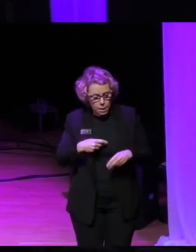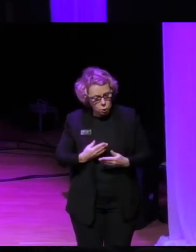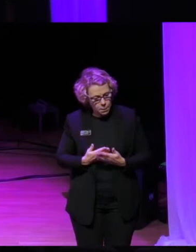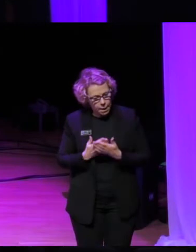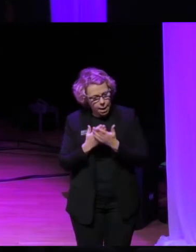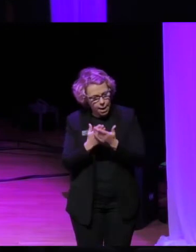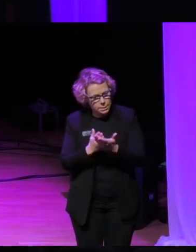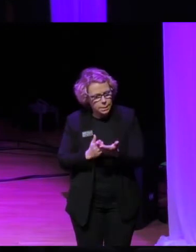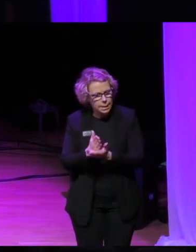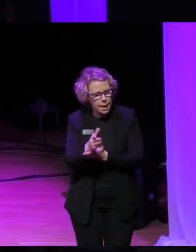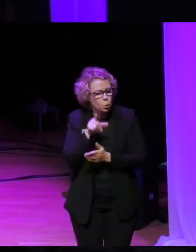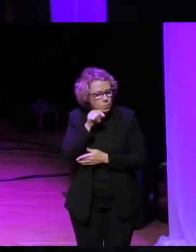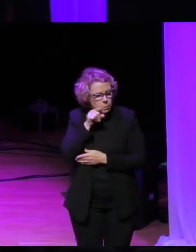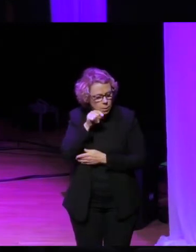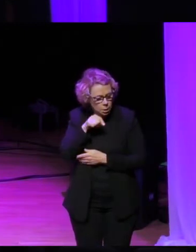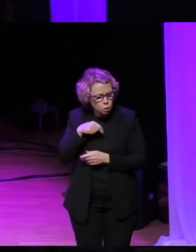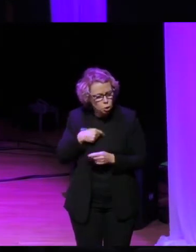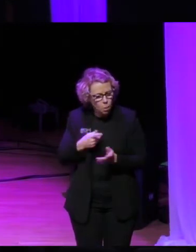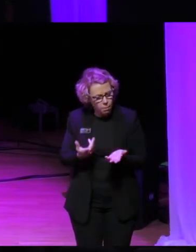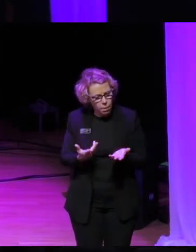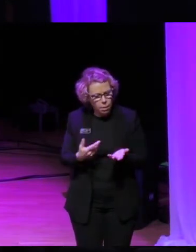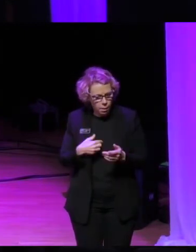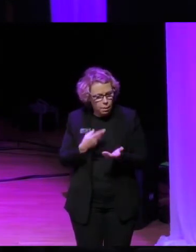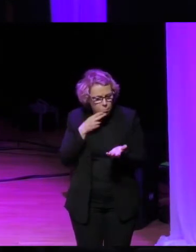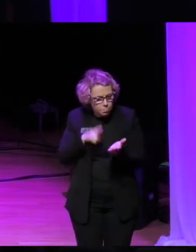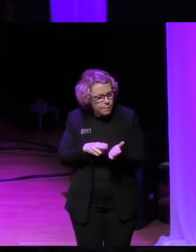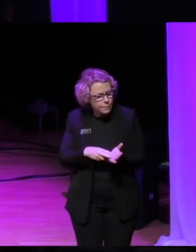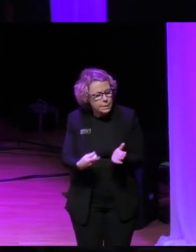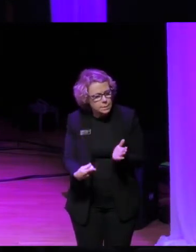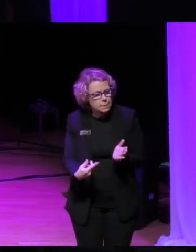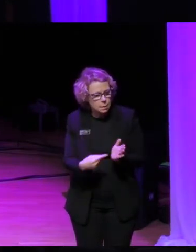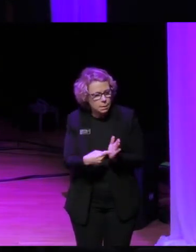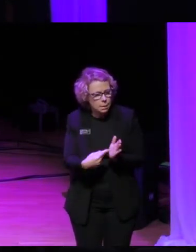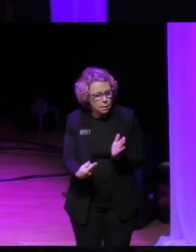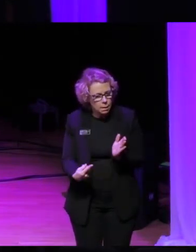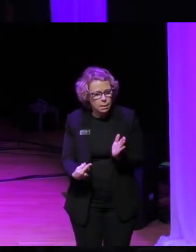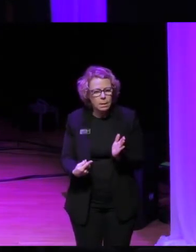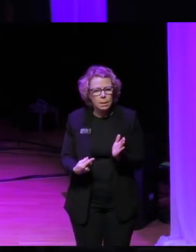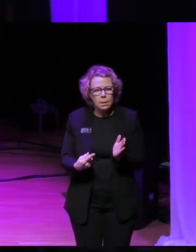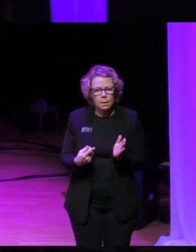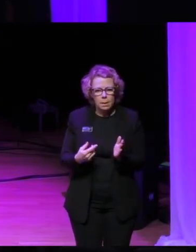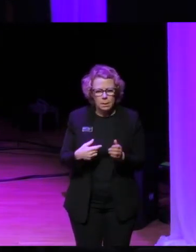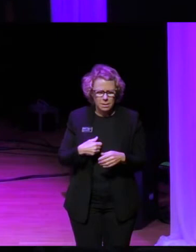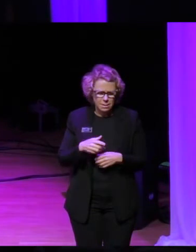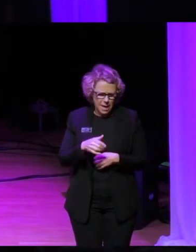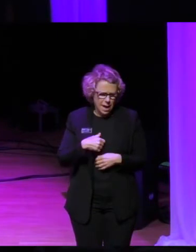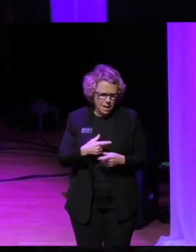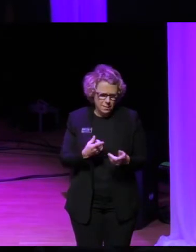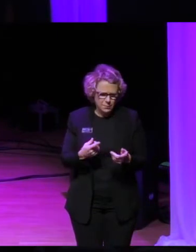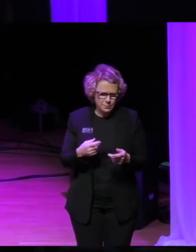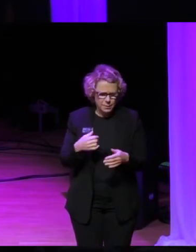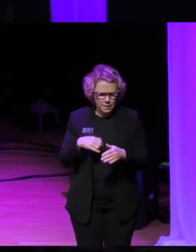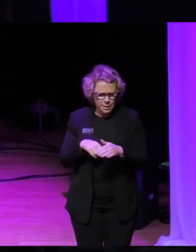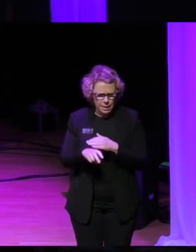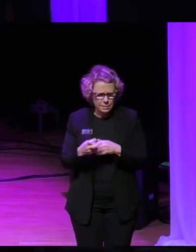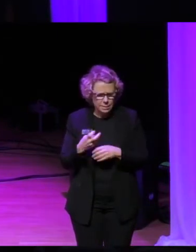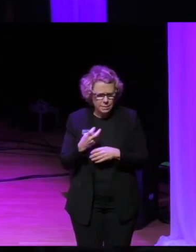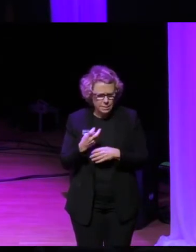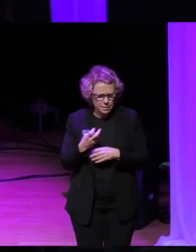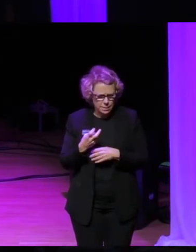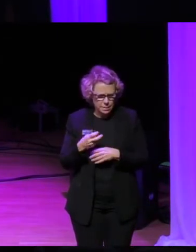on transgender individuals serving in the military, motivation is a key part of those cases, whether there was an impermissible government